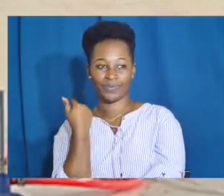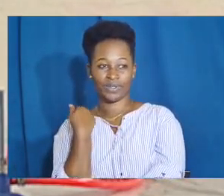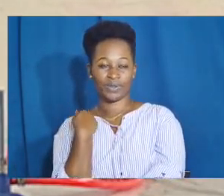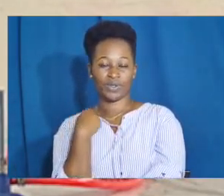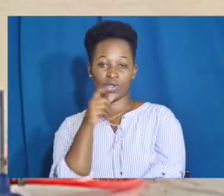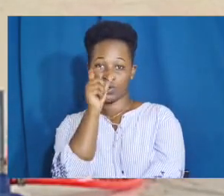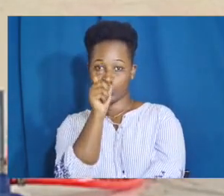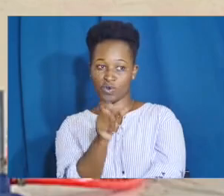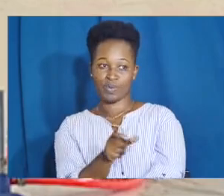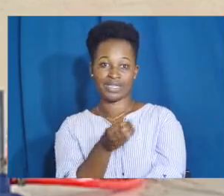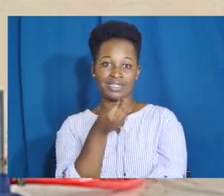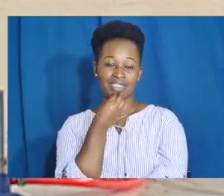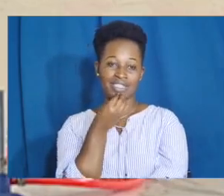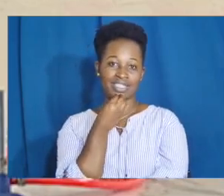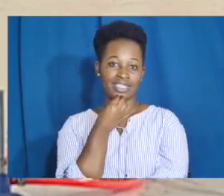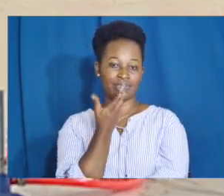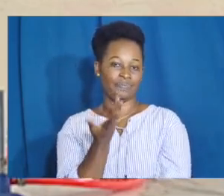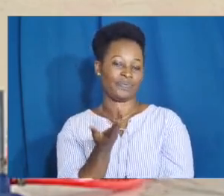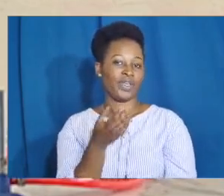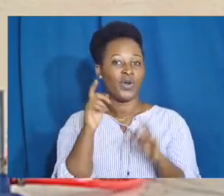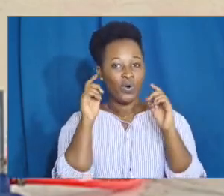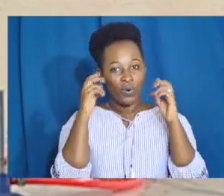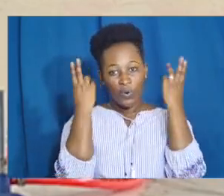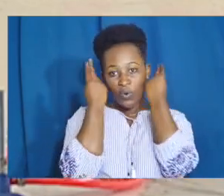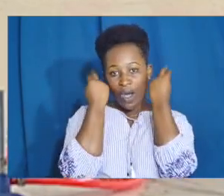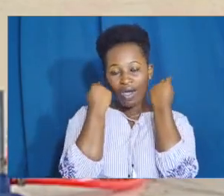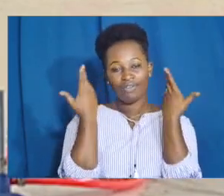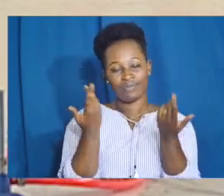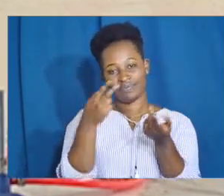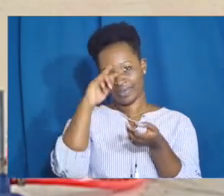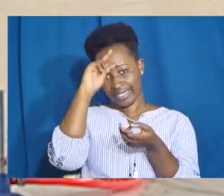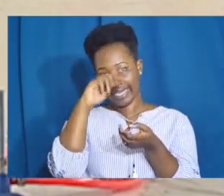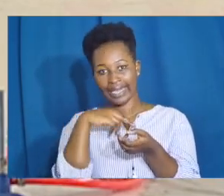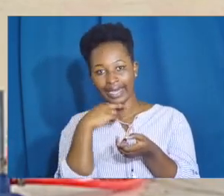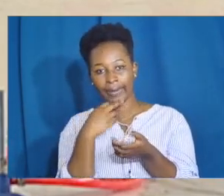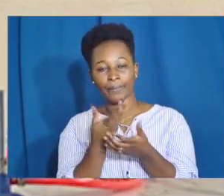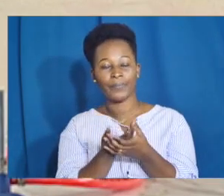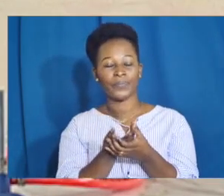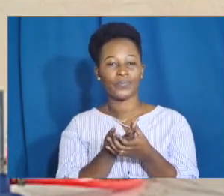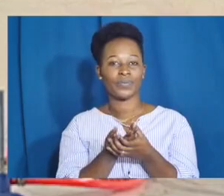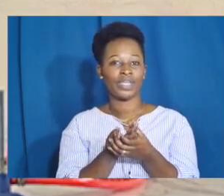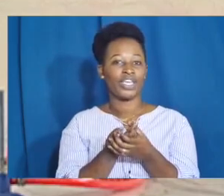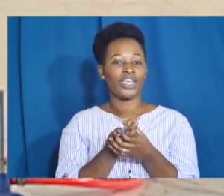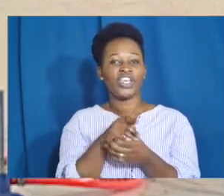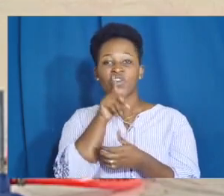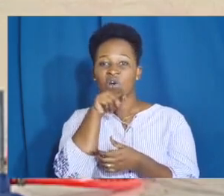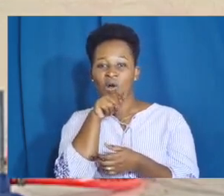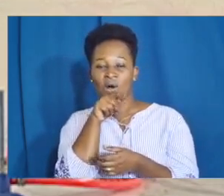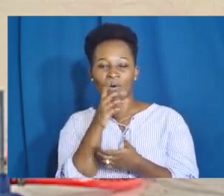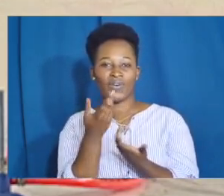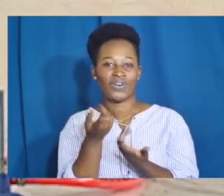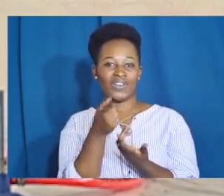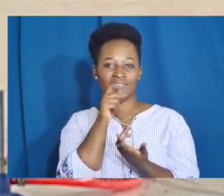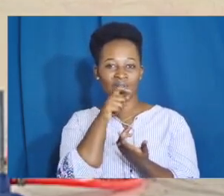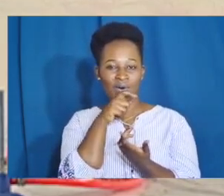Humans eat rabbit, they eat goat, They eat chicken. They